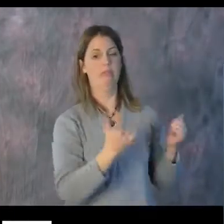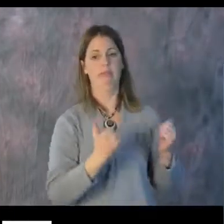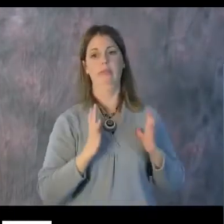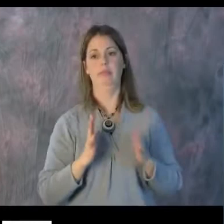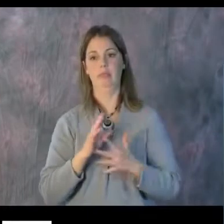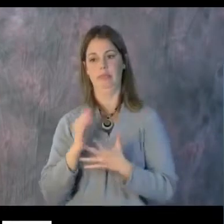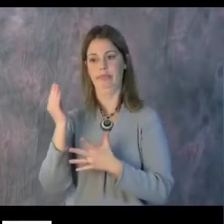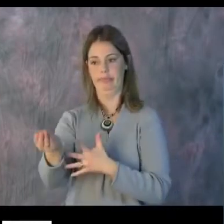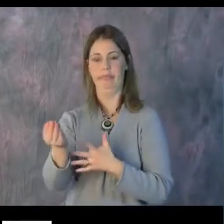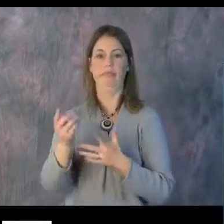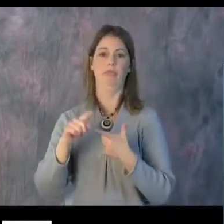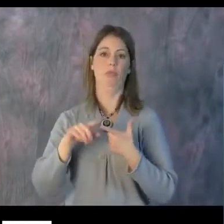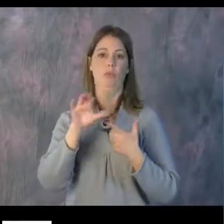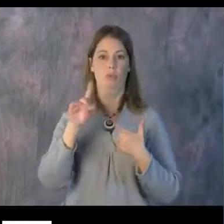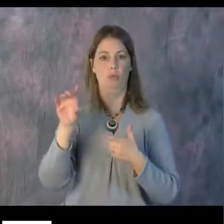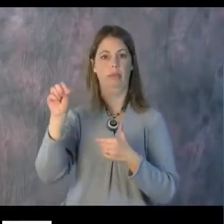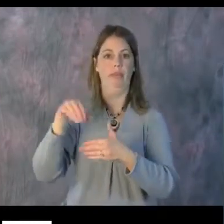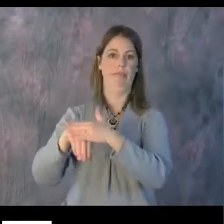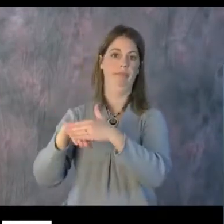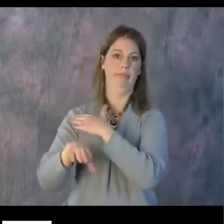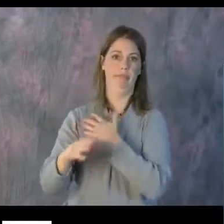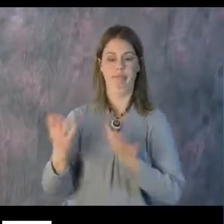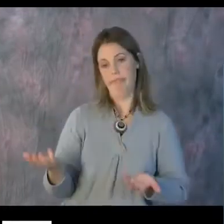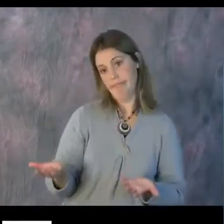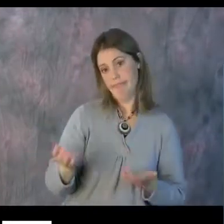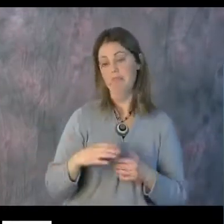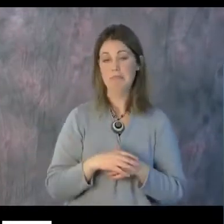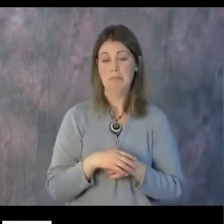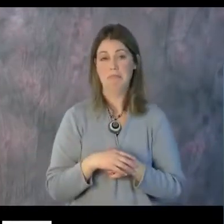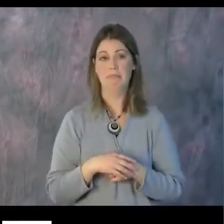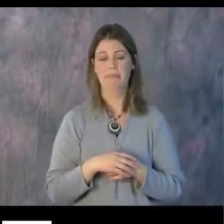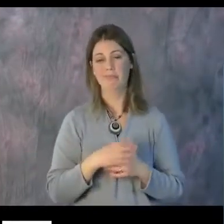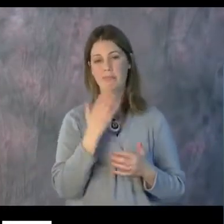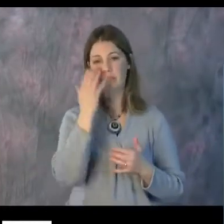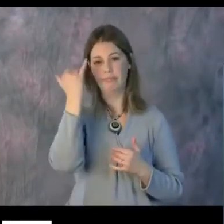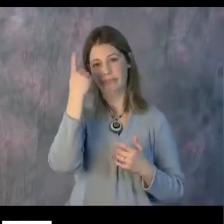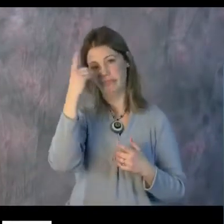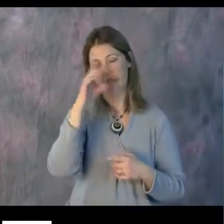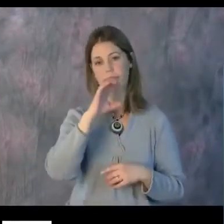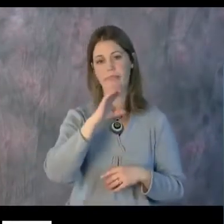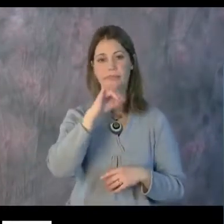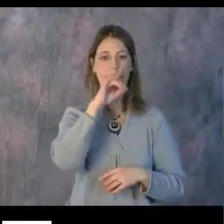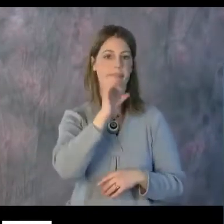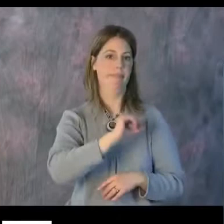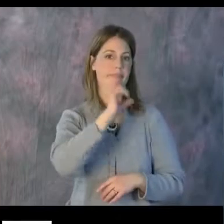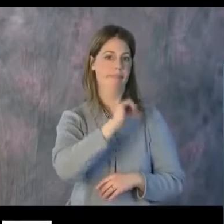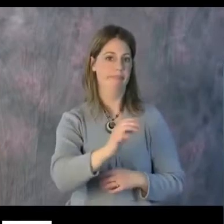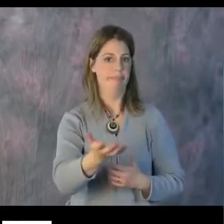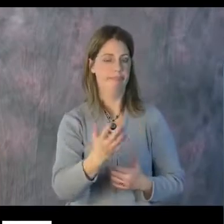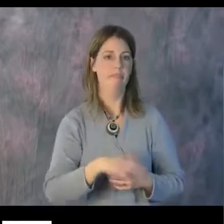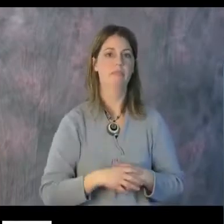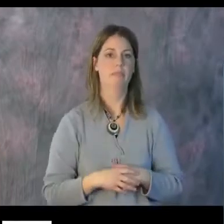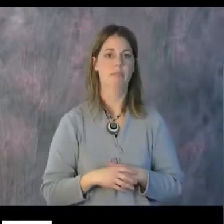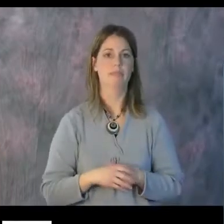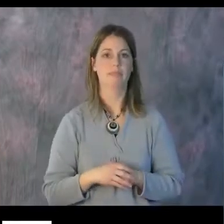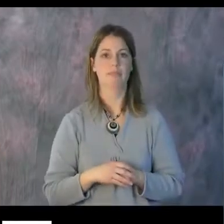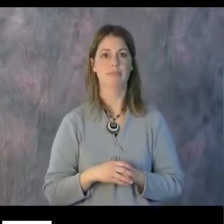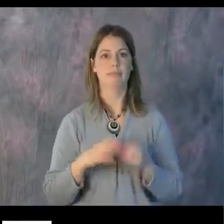clean your room. Once all of those things are done, then as a parent you'd be willing to give them that Wi-Fi code. They earn that. So that's a good idea for